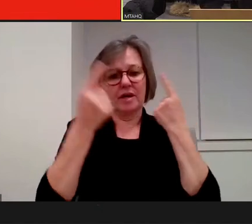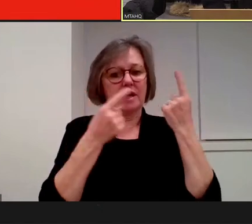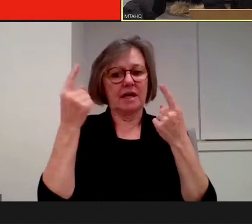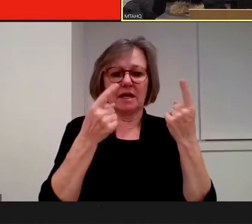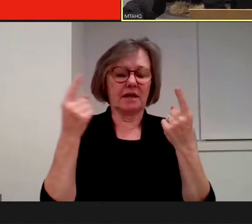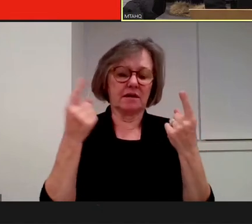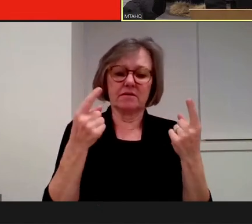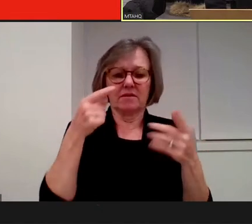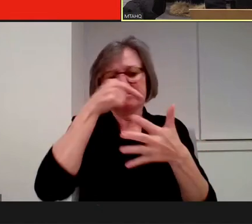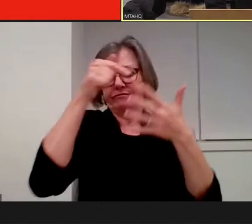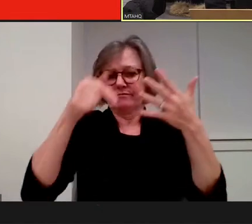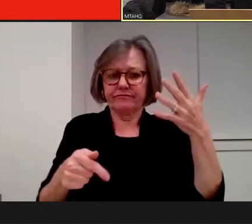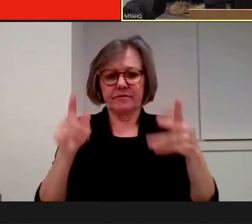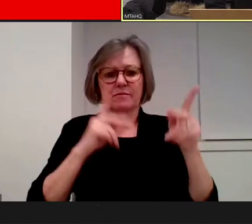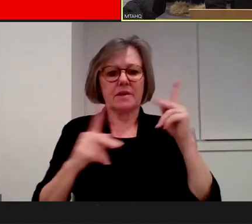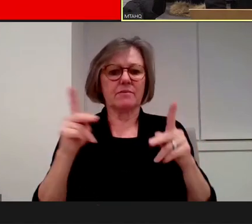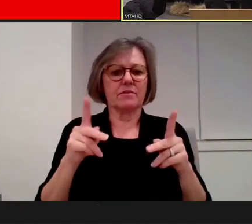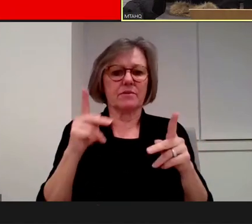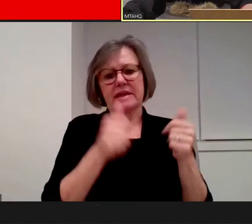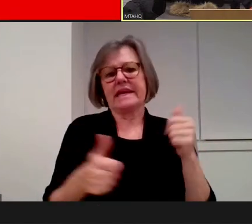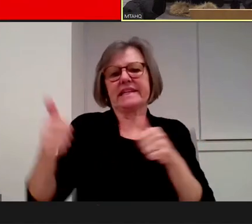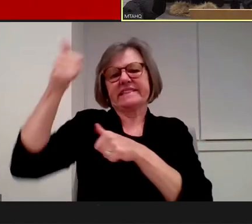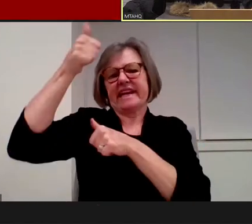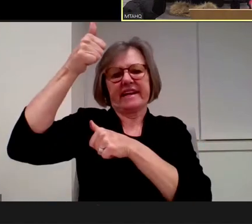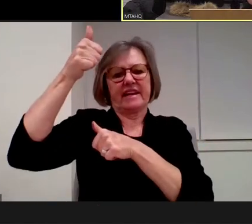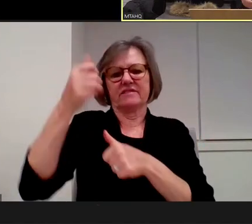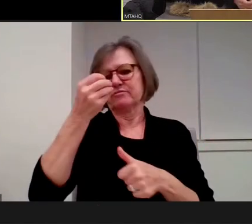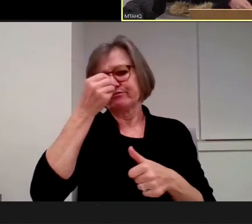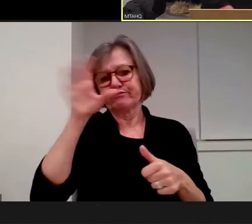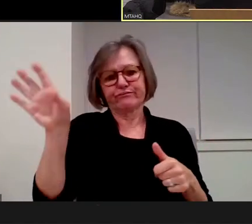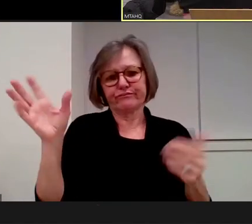MTA at all, especially the executives.